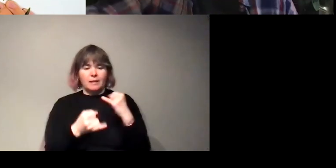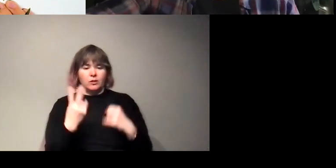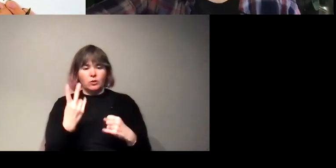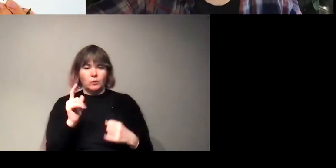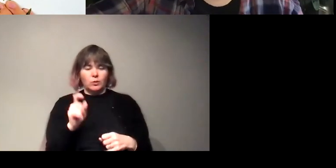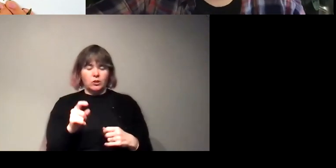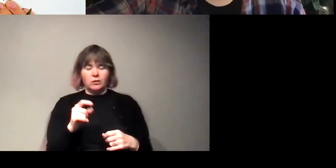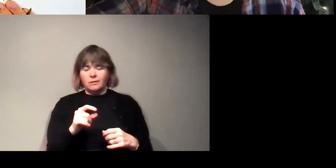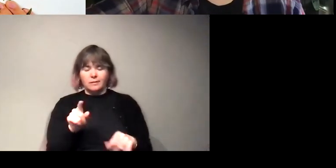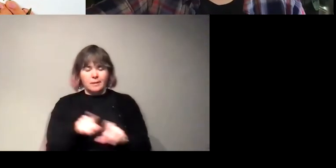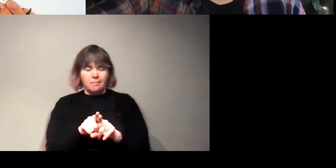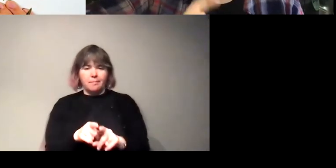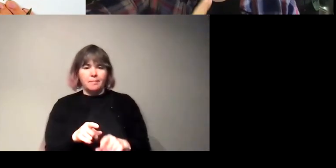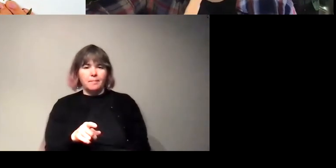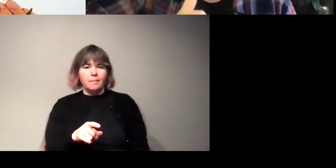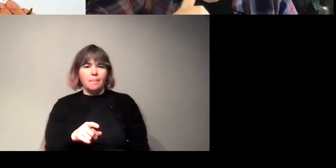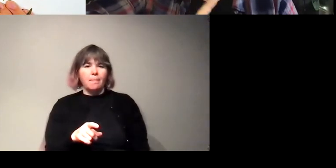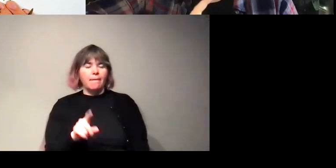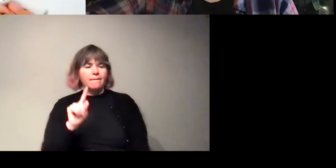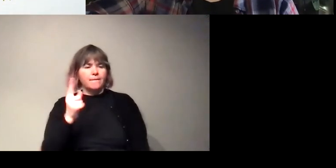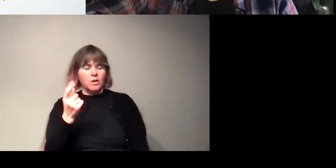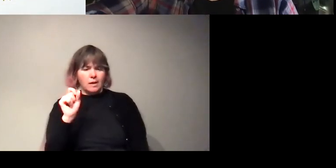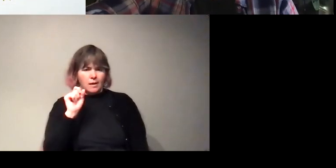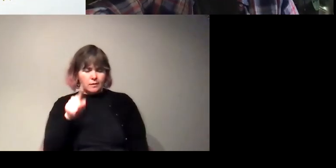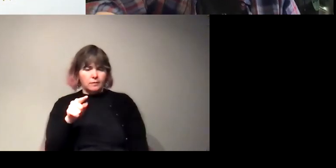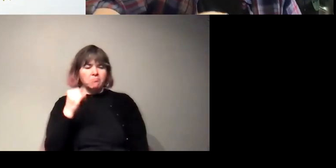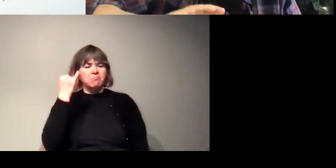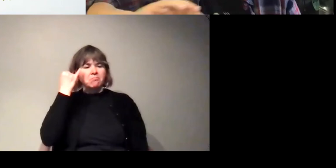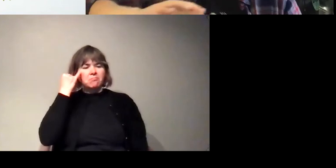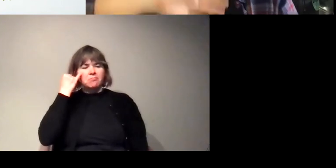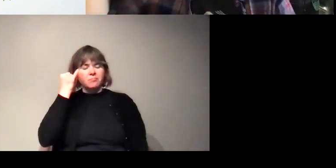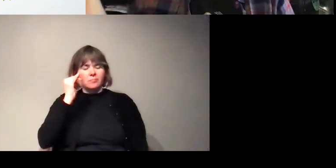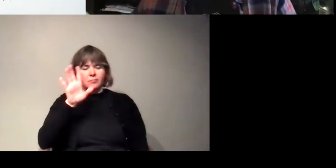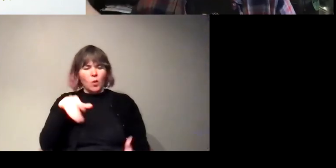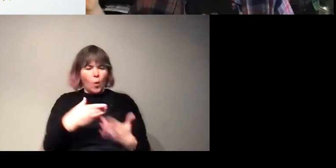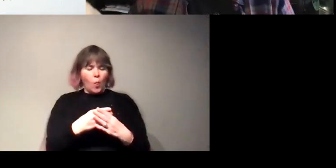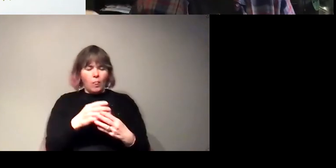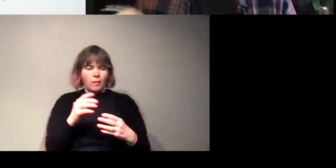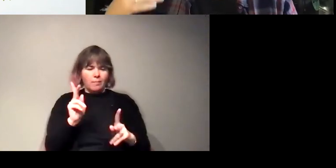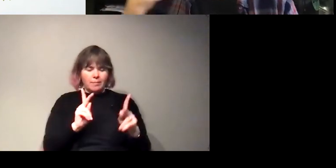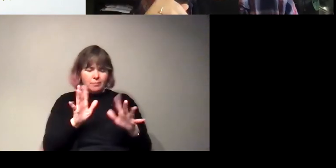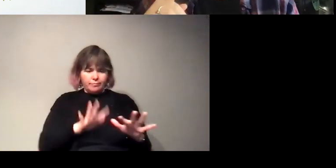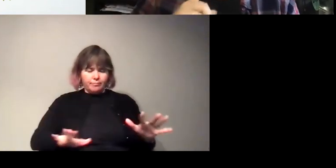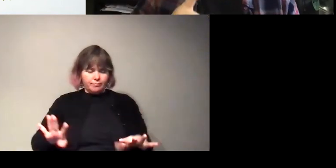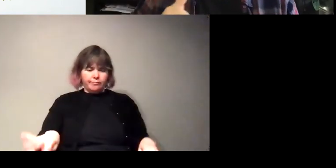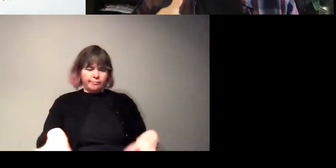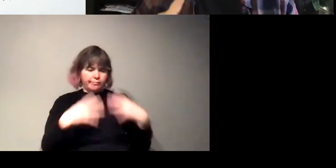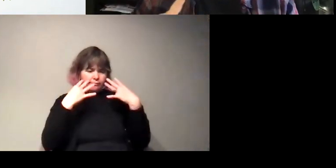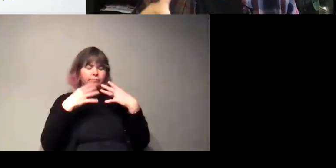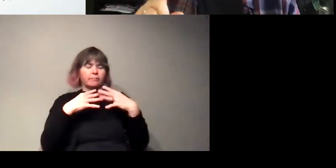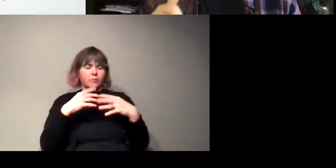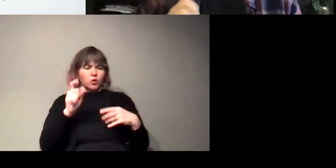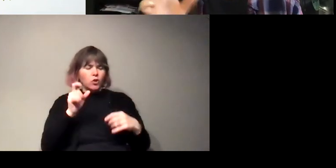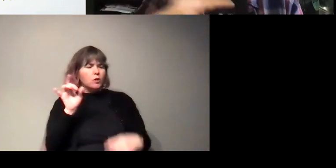of every session. And the first question is, if you had the attention of everybody in the world and you could tell them one